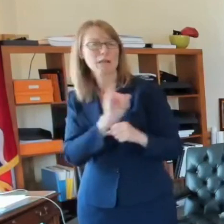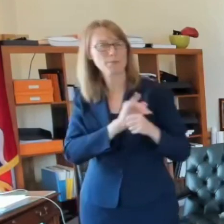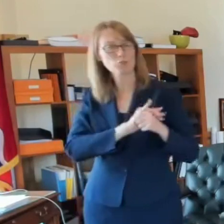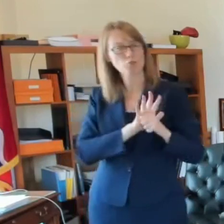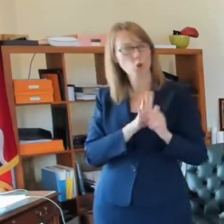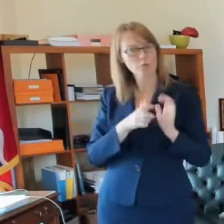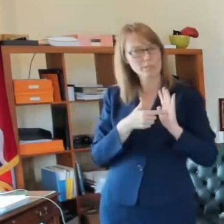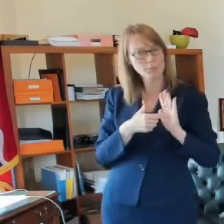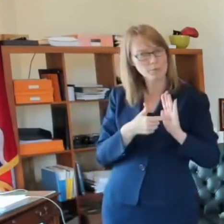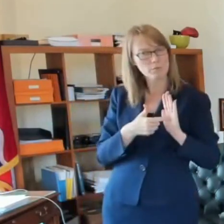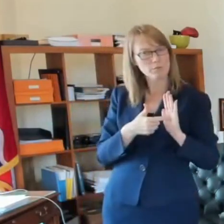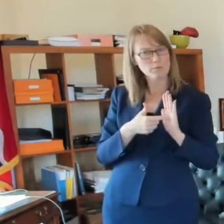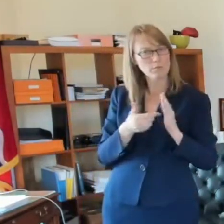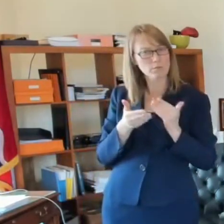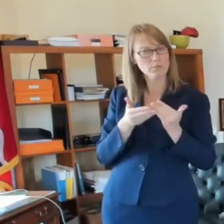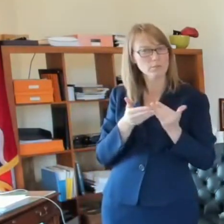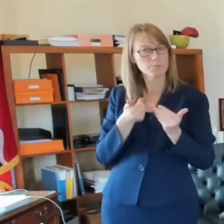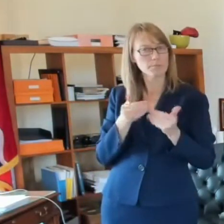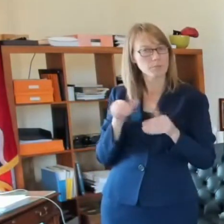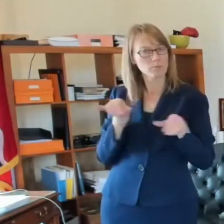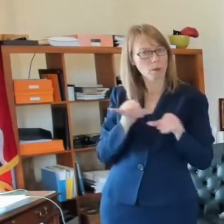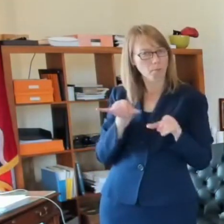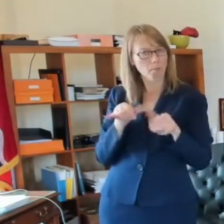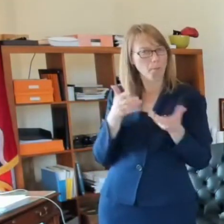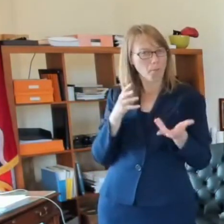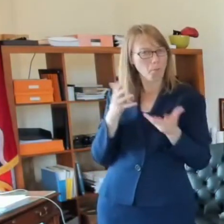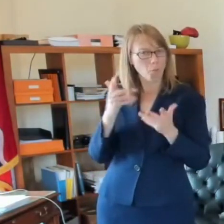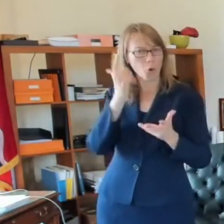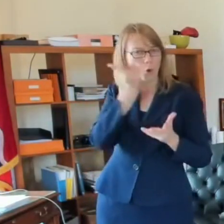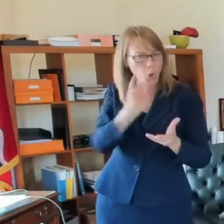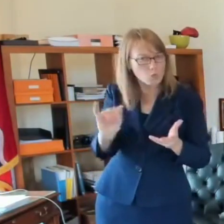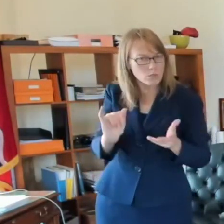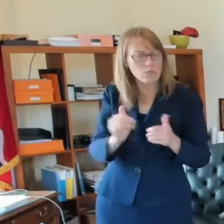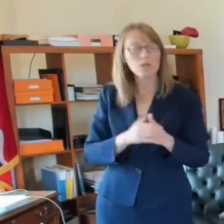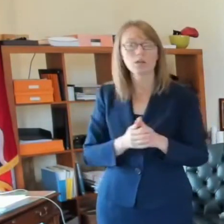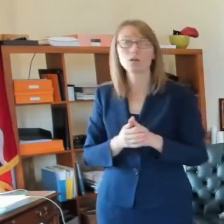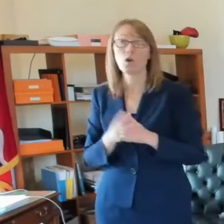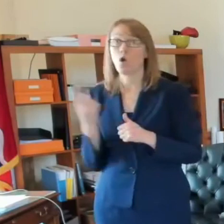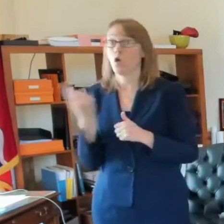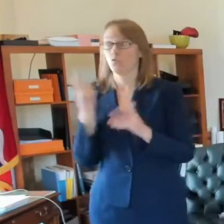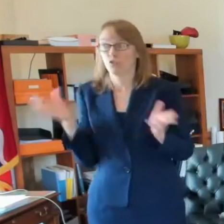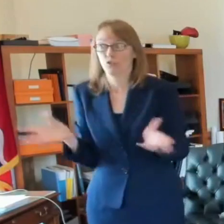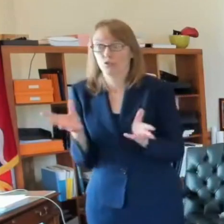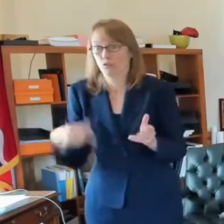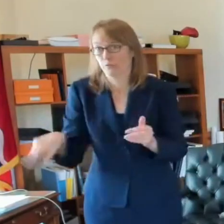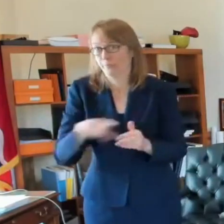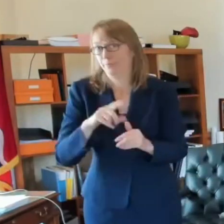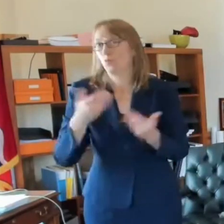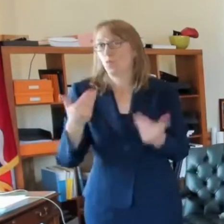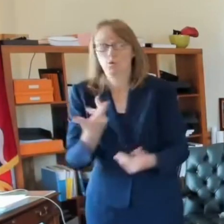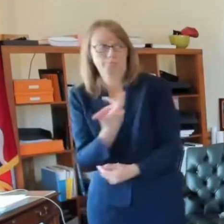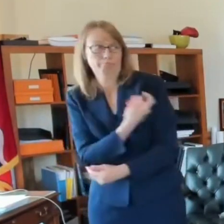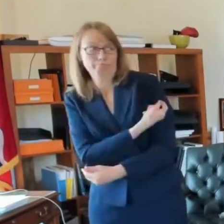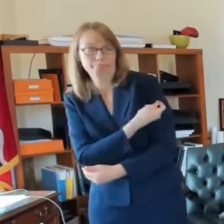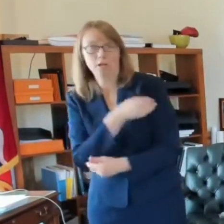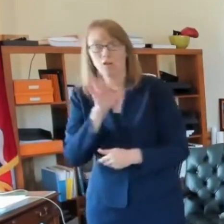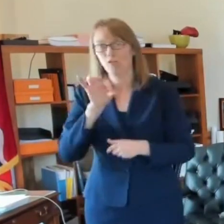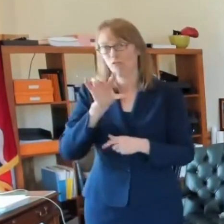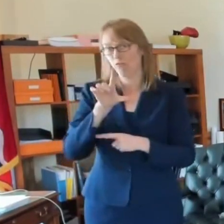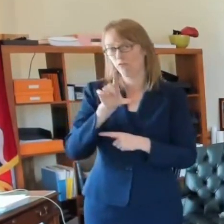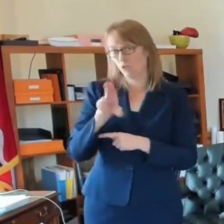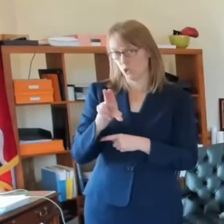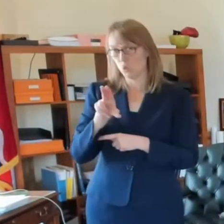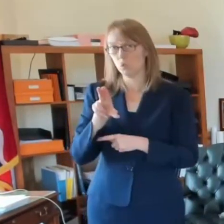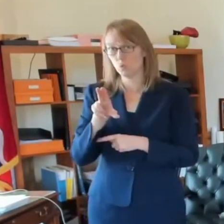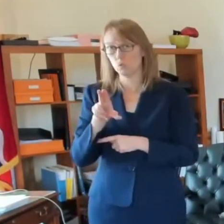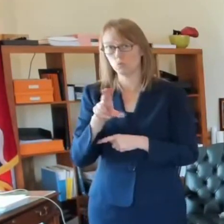encourage everyone every year to get their flu shots, but even more so this year to get your flu shots. So it's